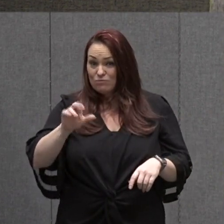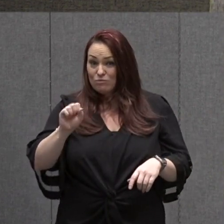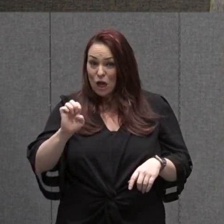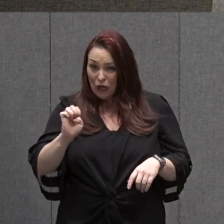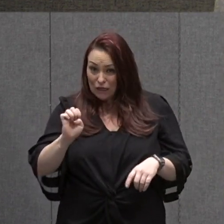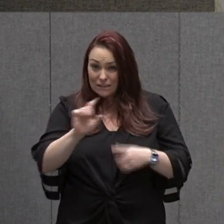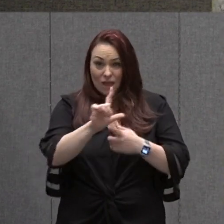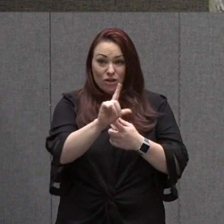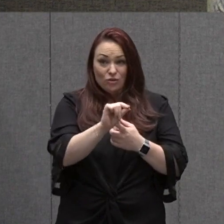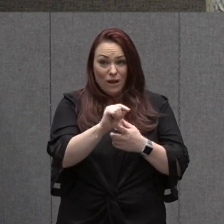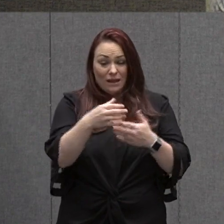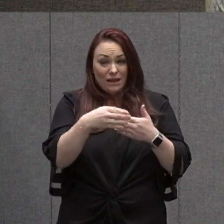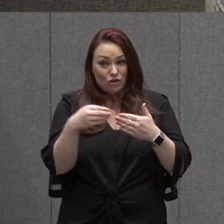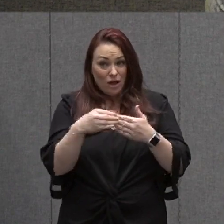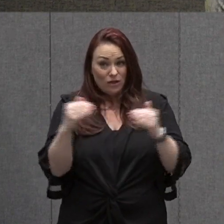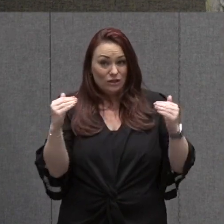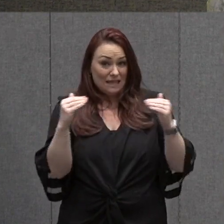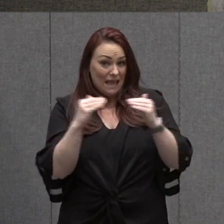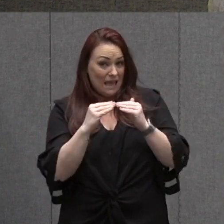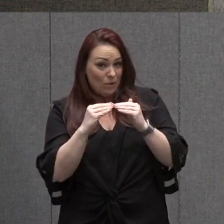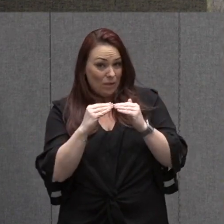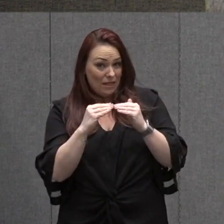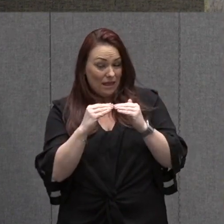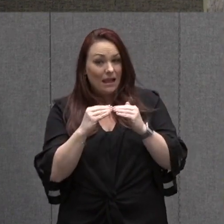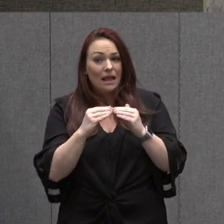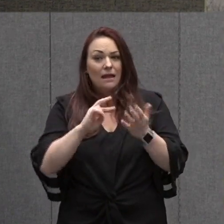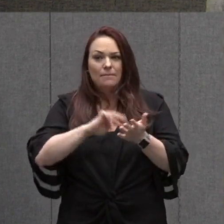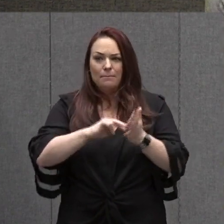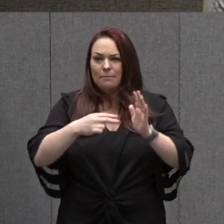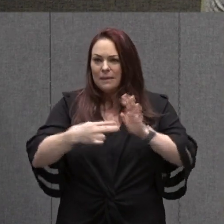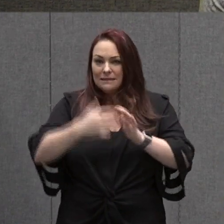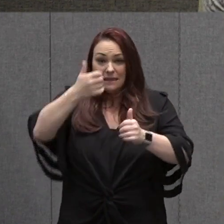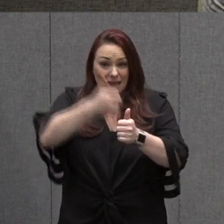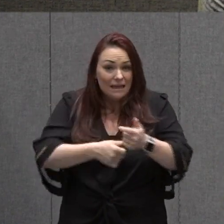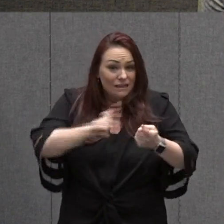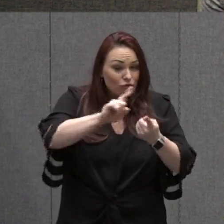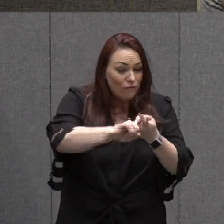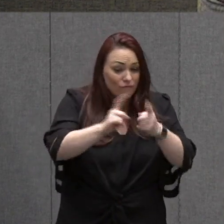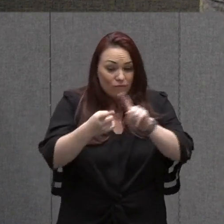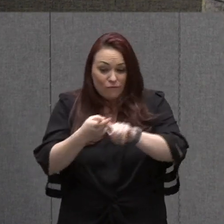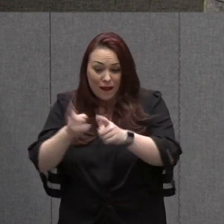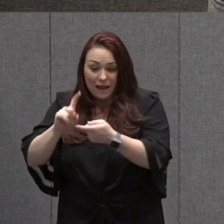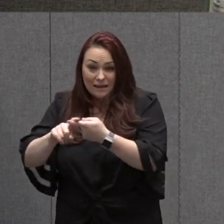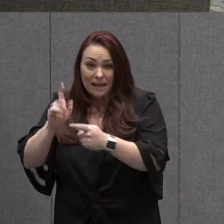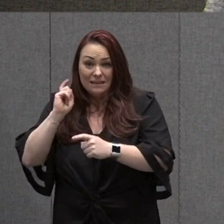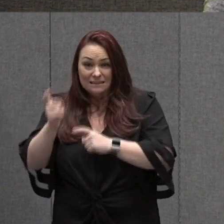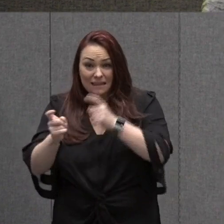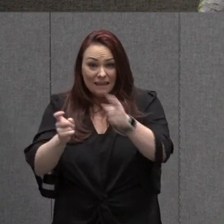$20 equally. That means each friend gets $5.